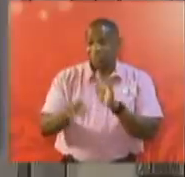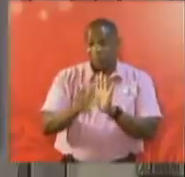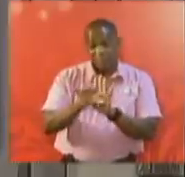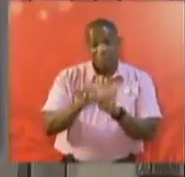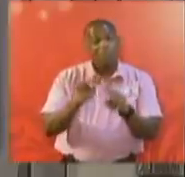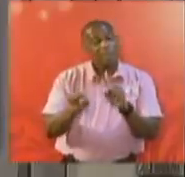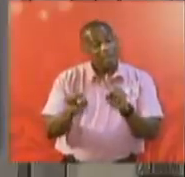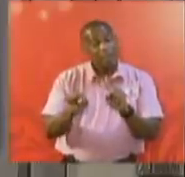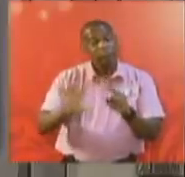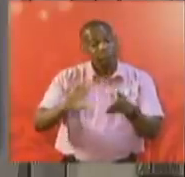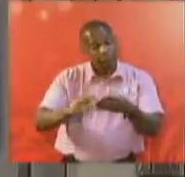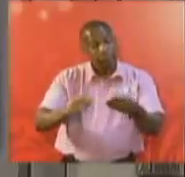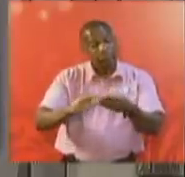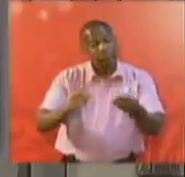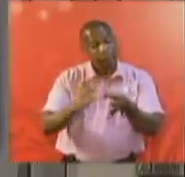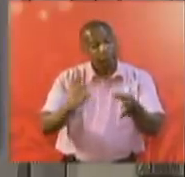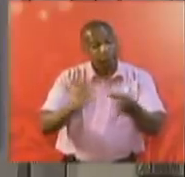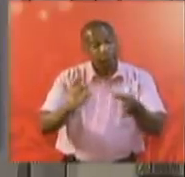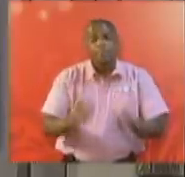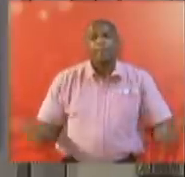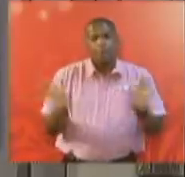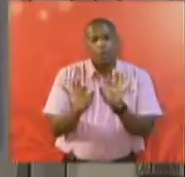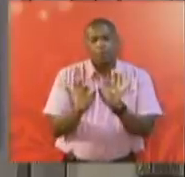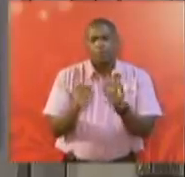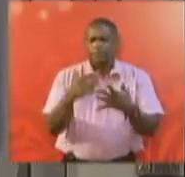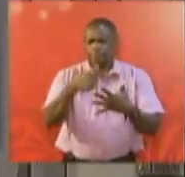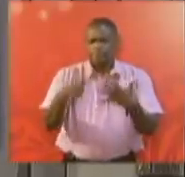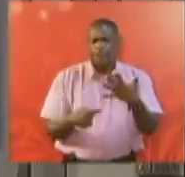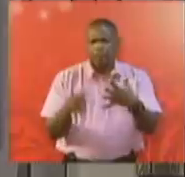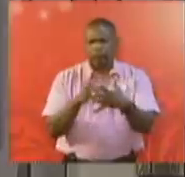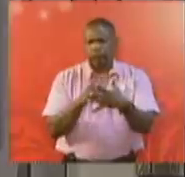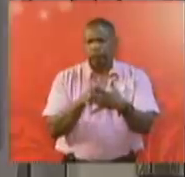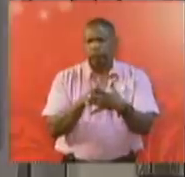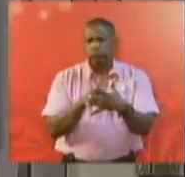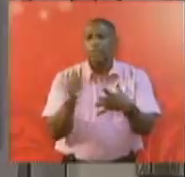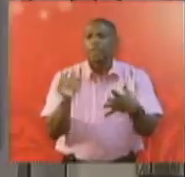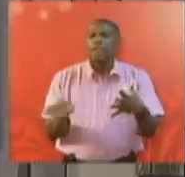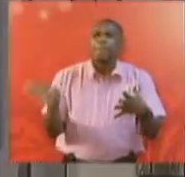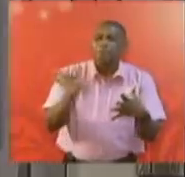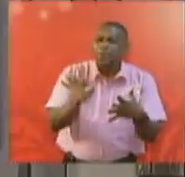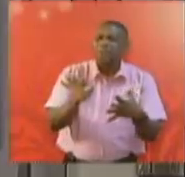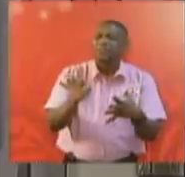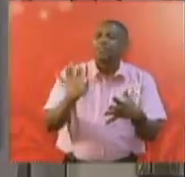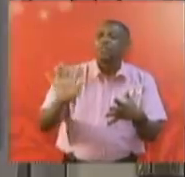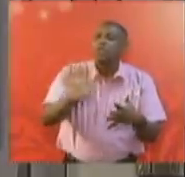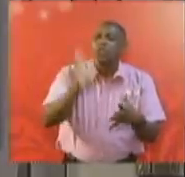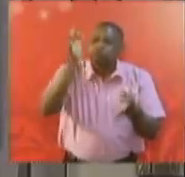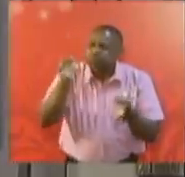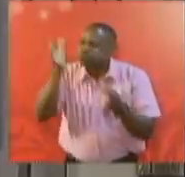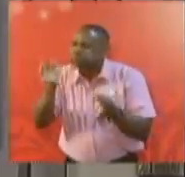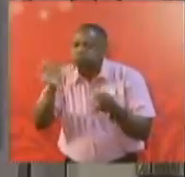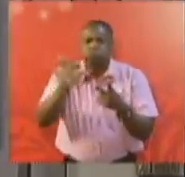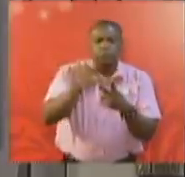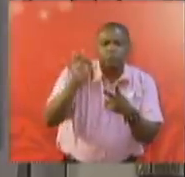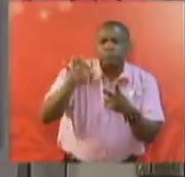are the 5 major messages? 1, the importance of individual choices. All of